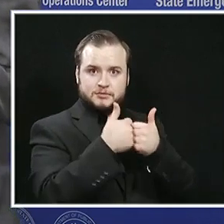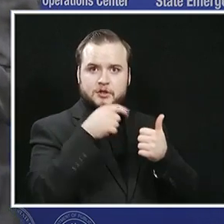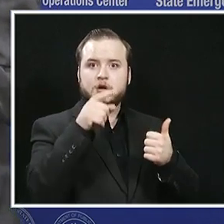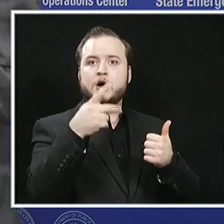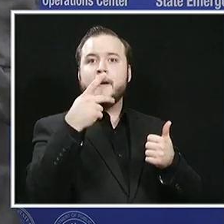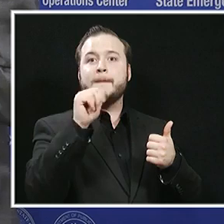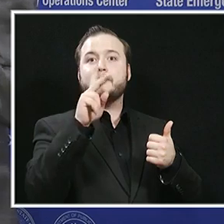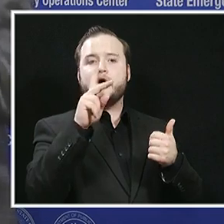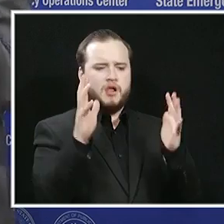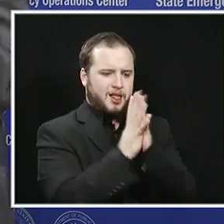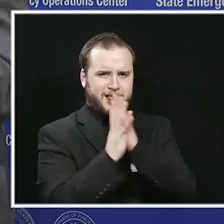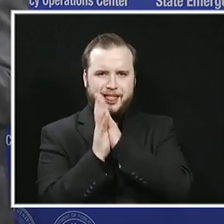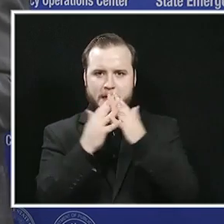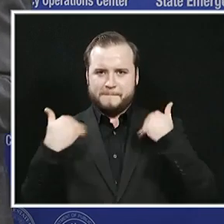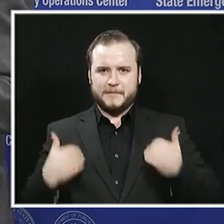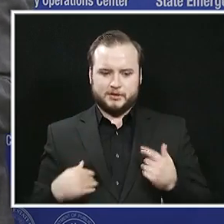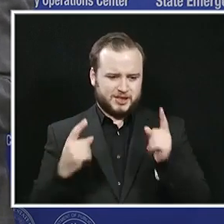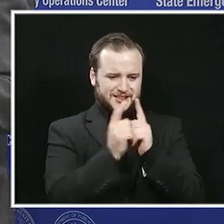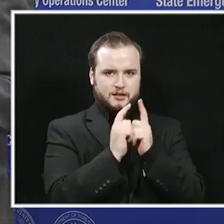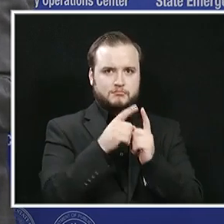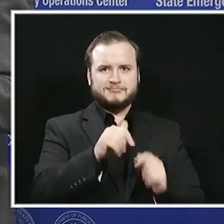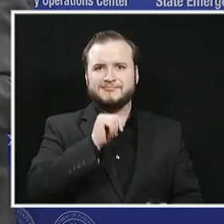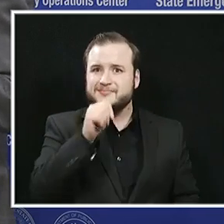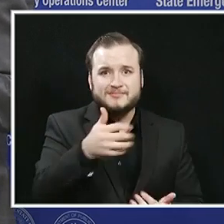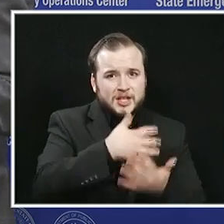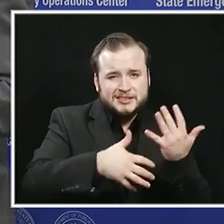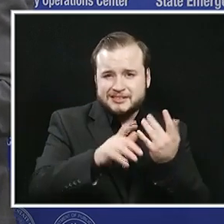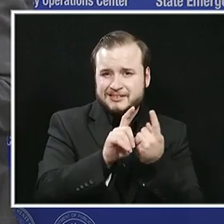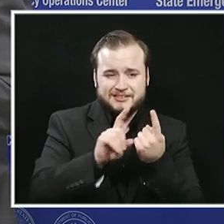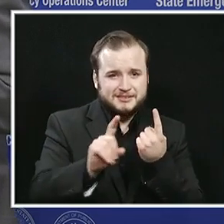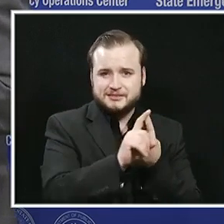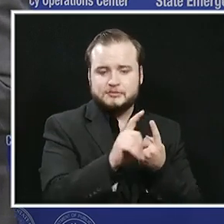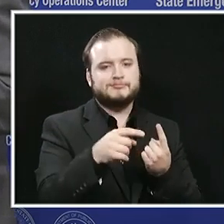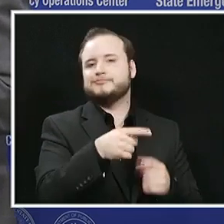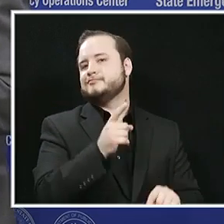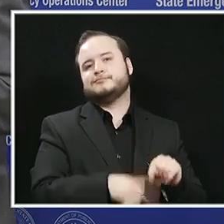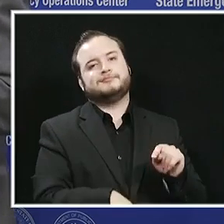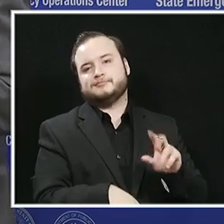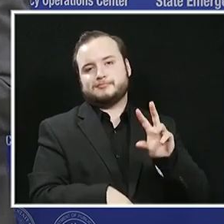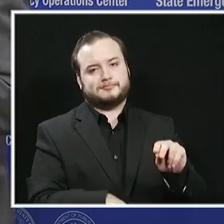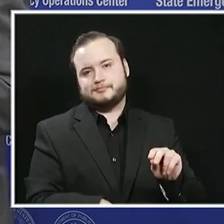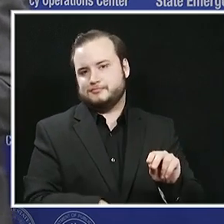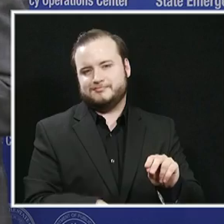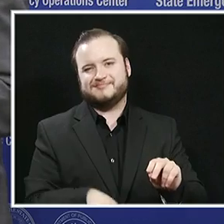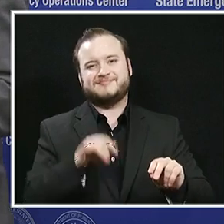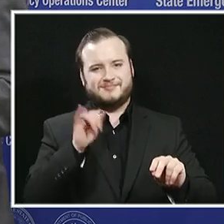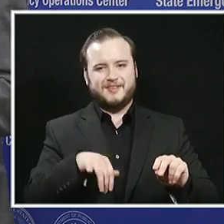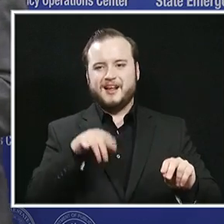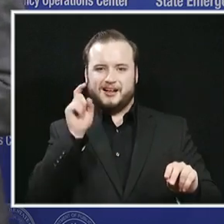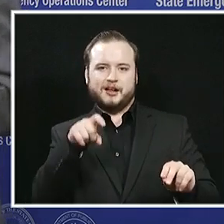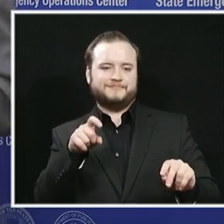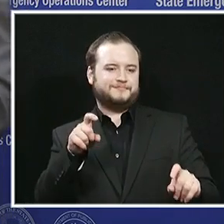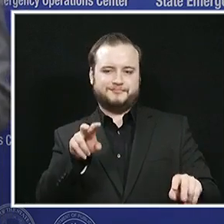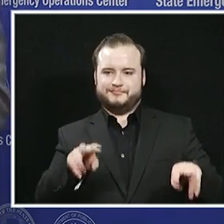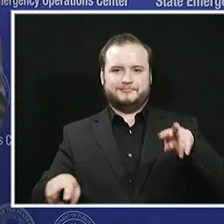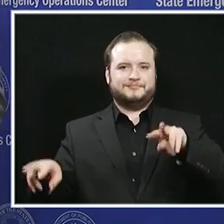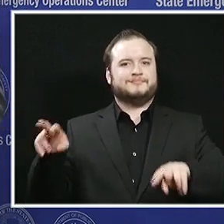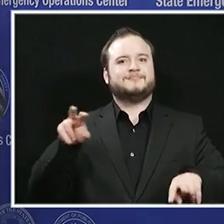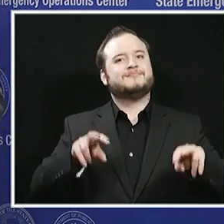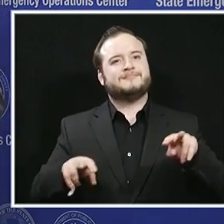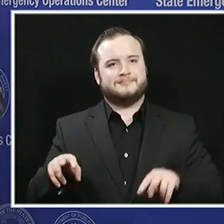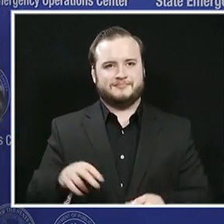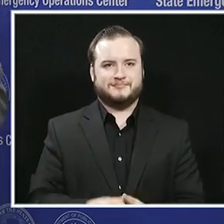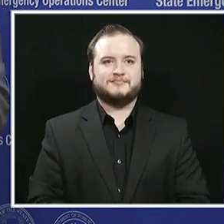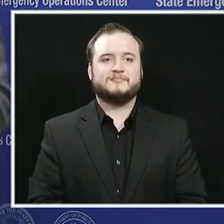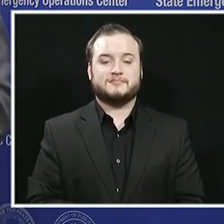inequities created by this are real. The inequities that have been created by distant learning are real. They are falling heavily on communities of color and